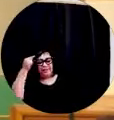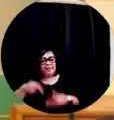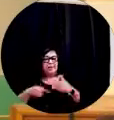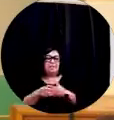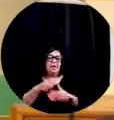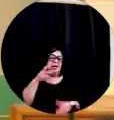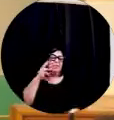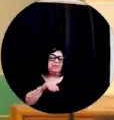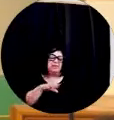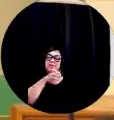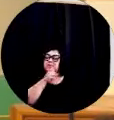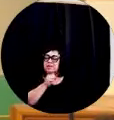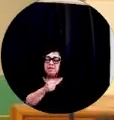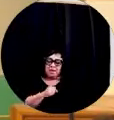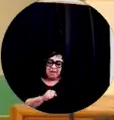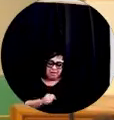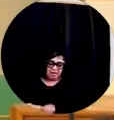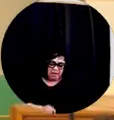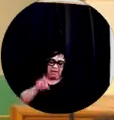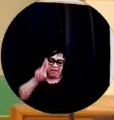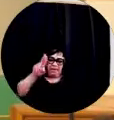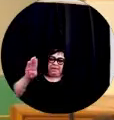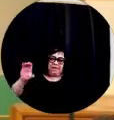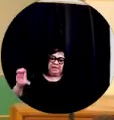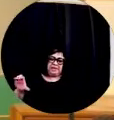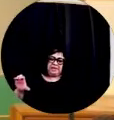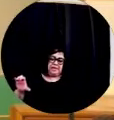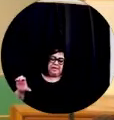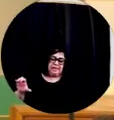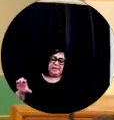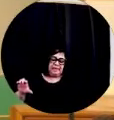Church. And to anyone that I missed,